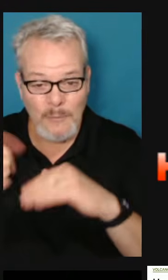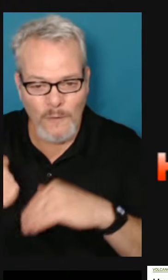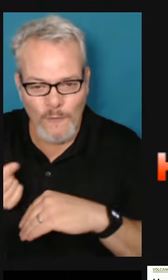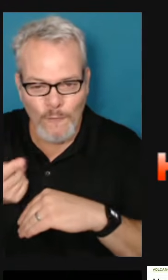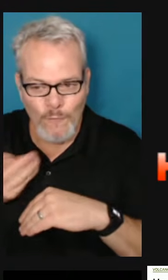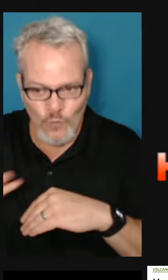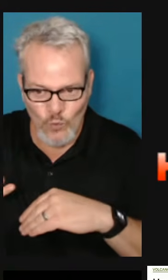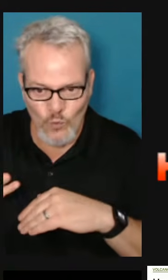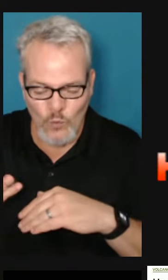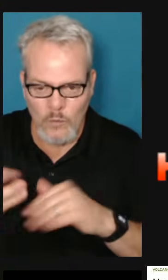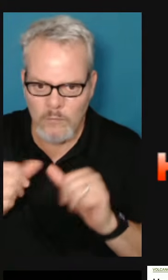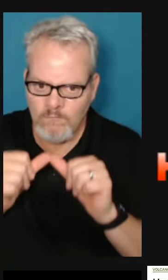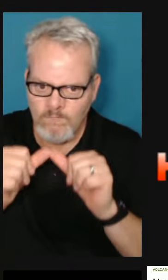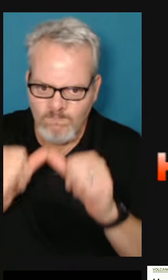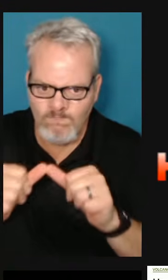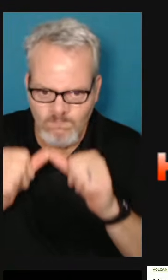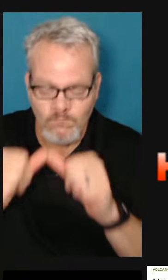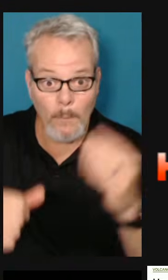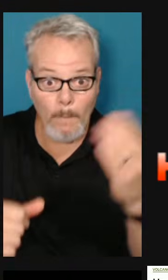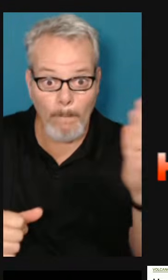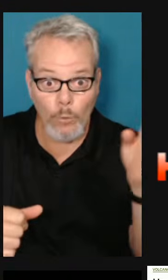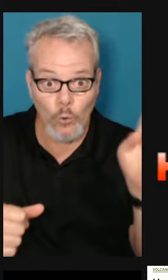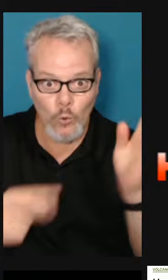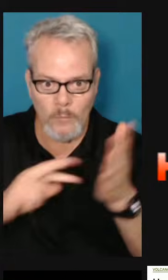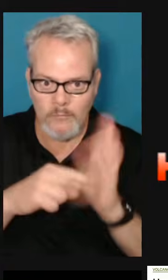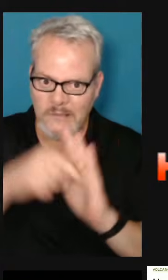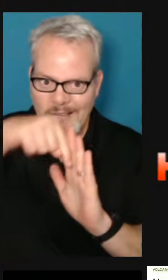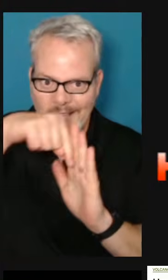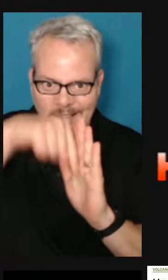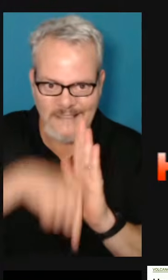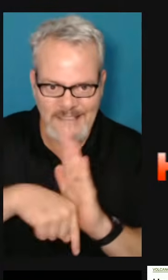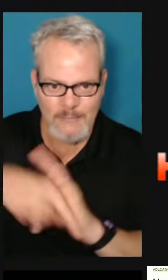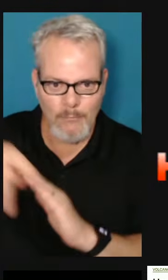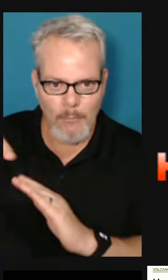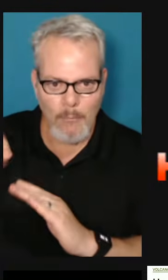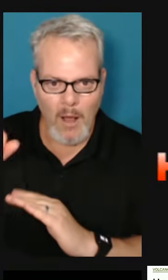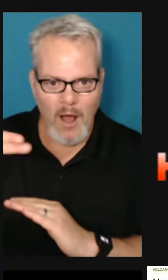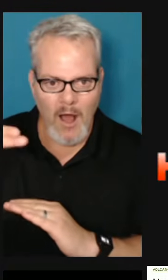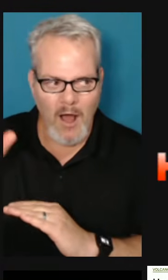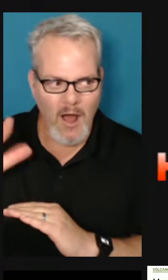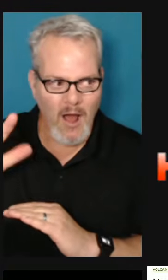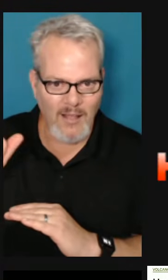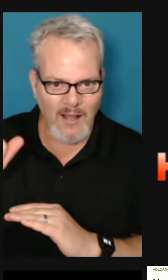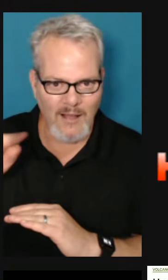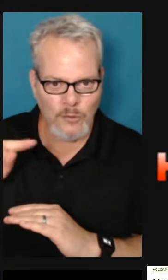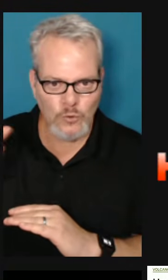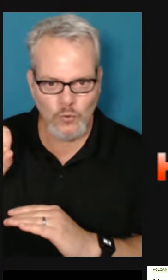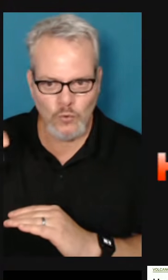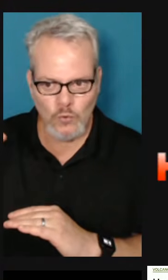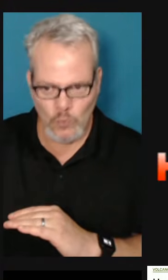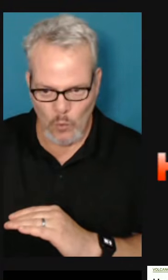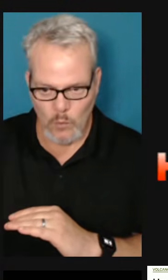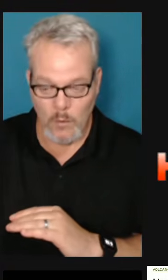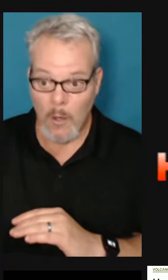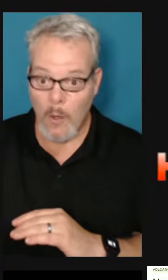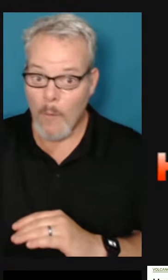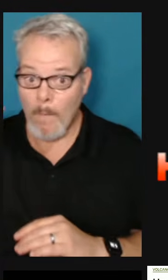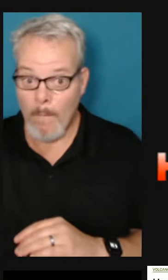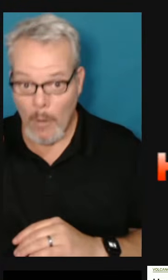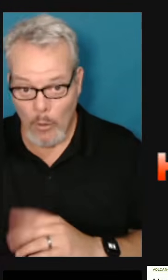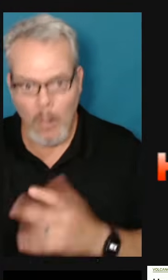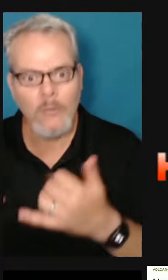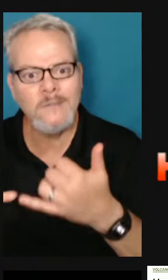continue, and you see a lot of these blue vents for the deep Pahala zone ongoing there too. Mauna Loa still has a few events, but they're